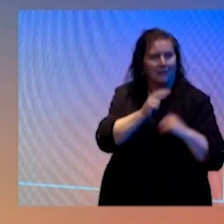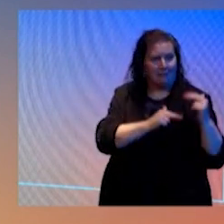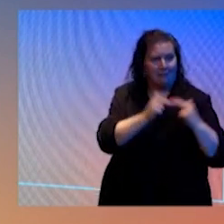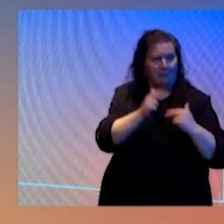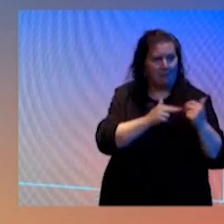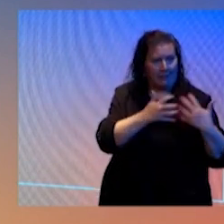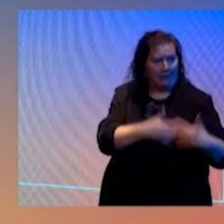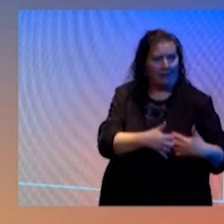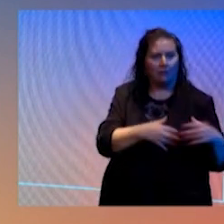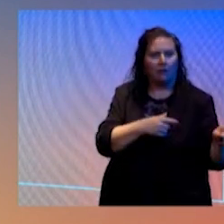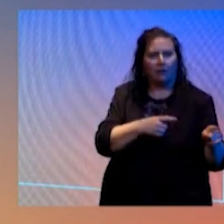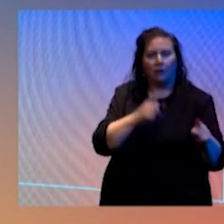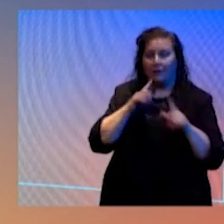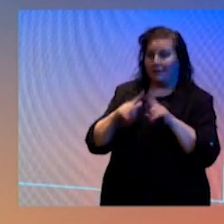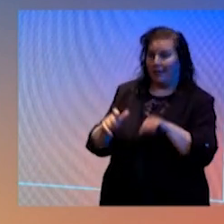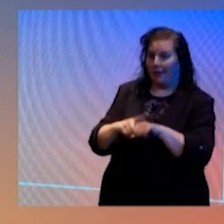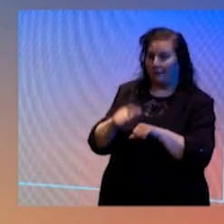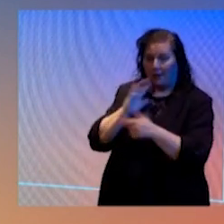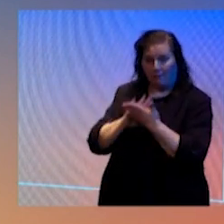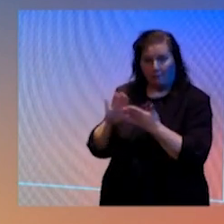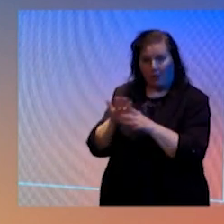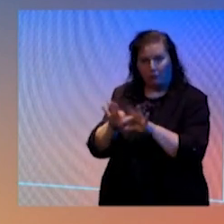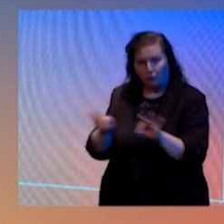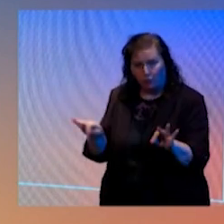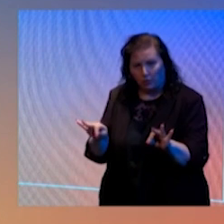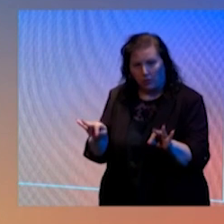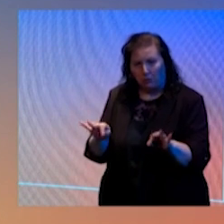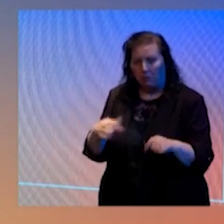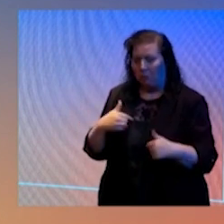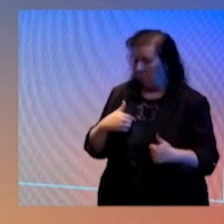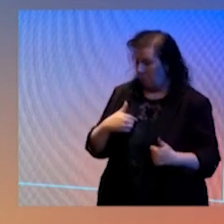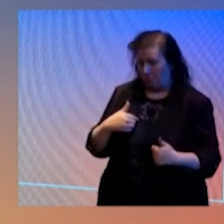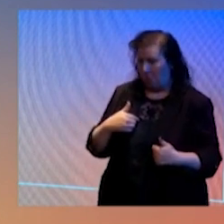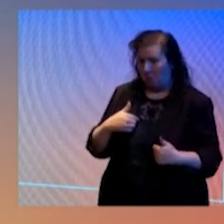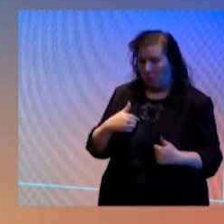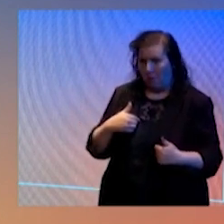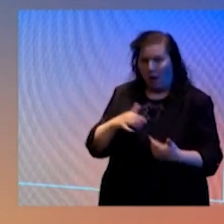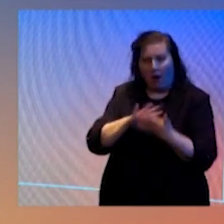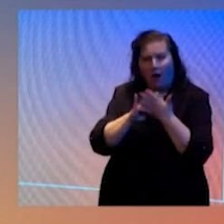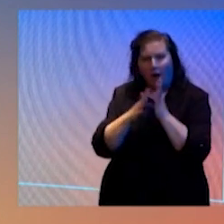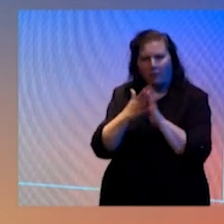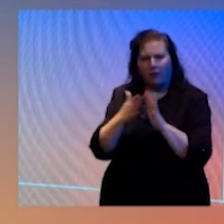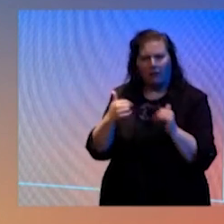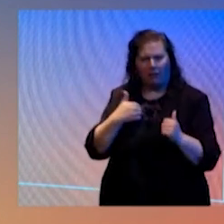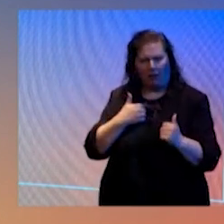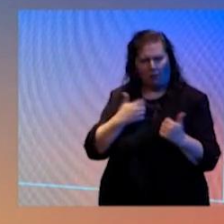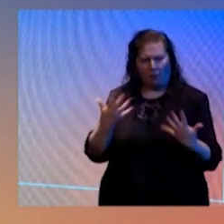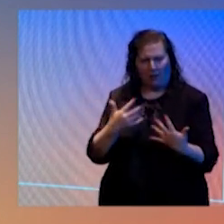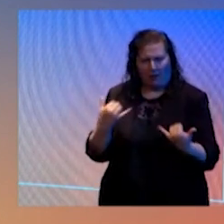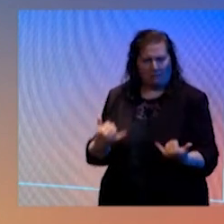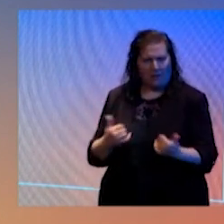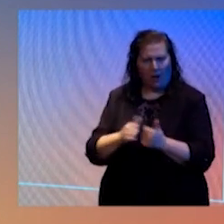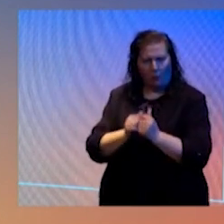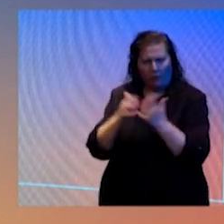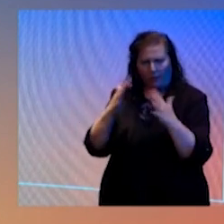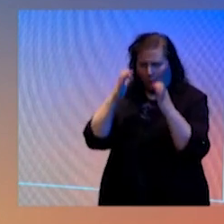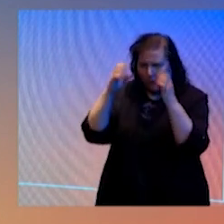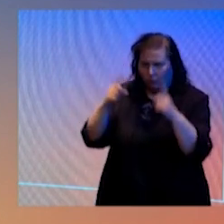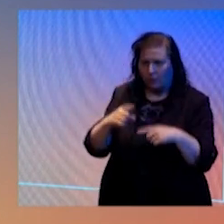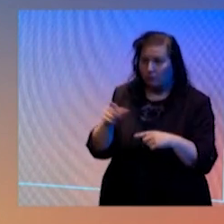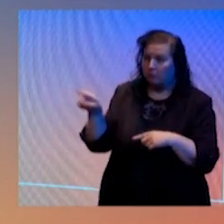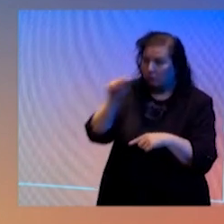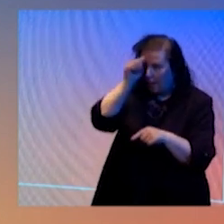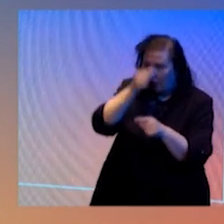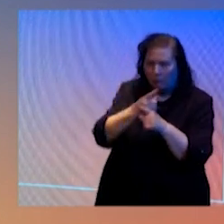simultaneously get a college degree, I doubt that I would have been able to get an education myself, as well as all my